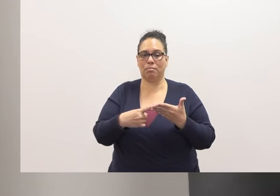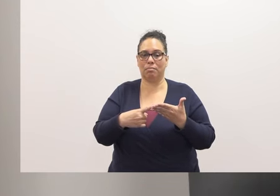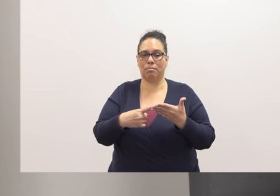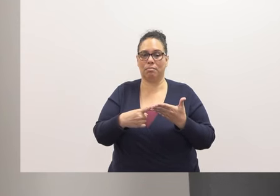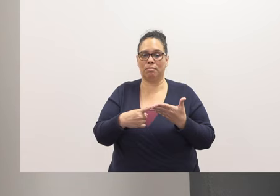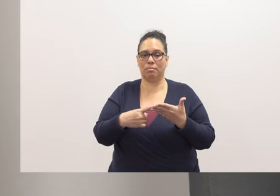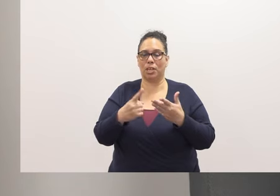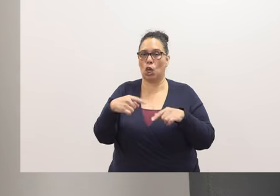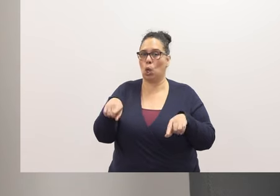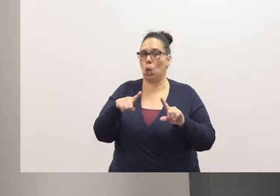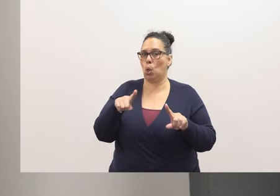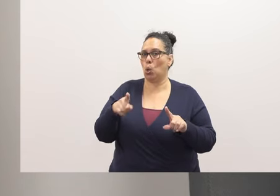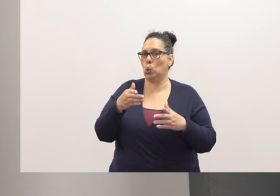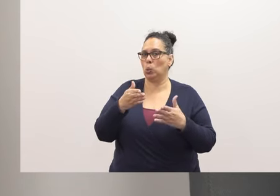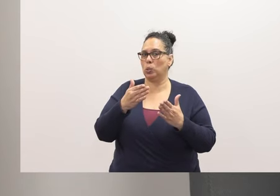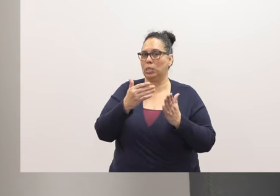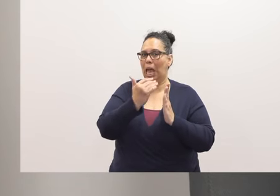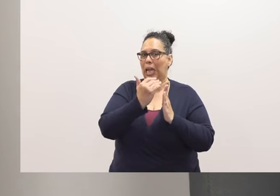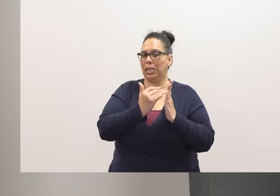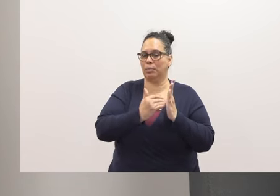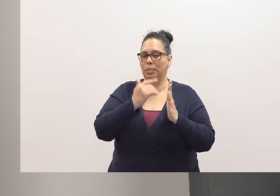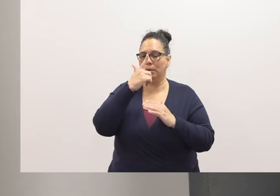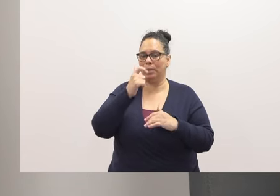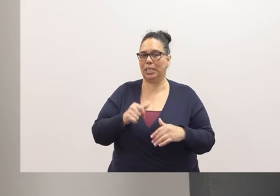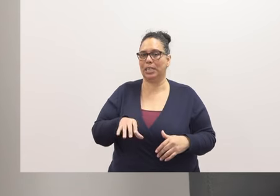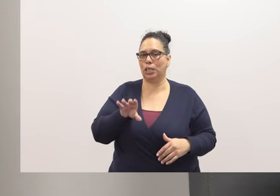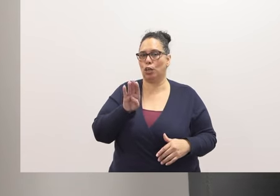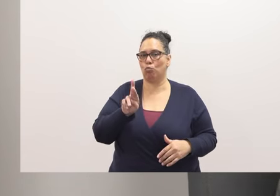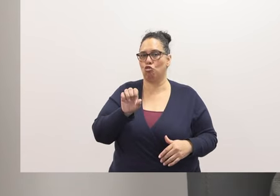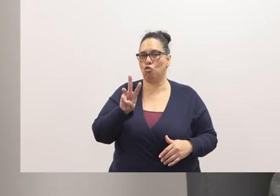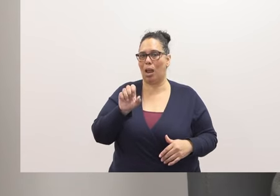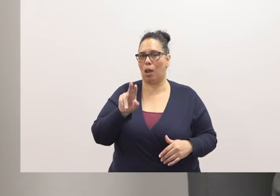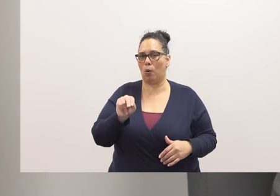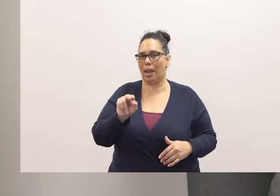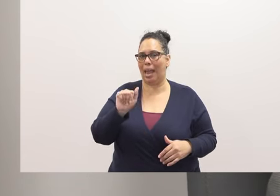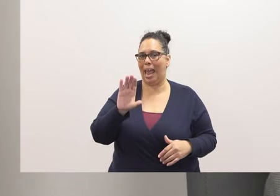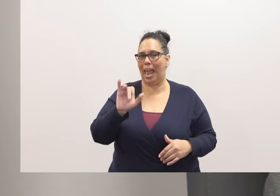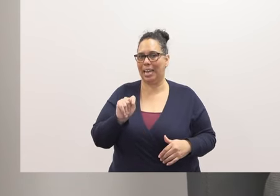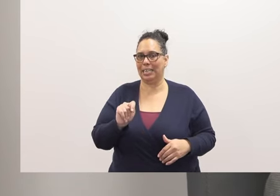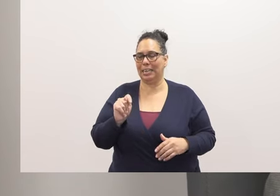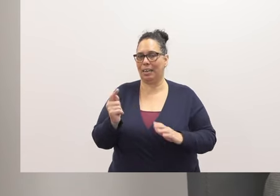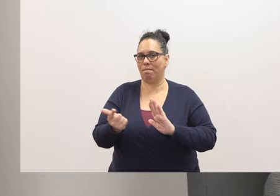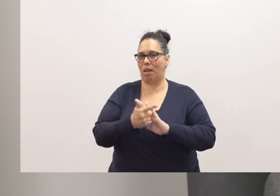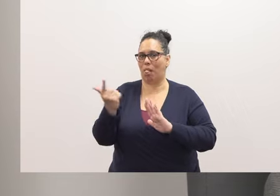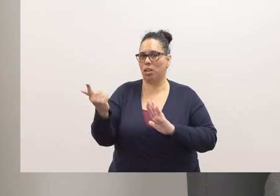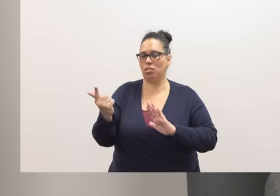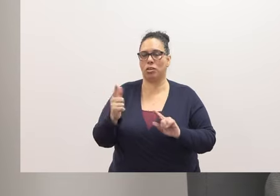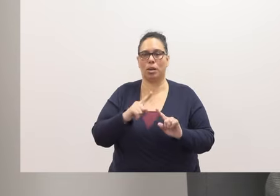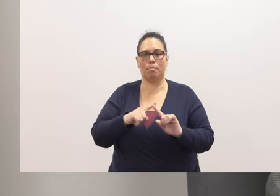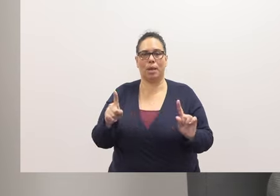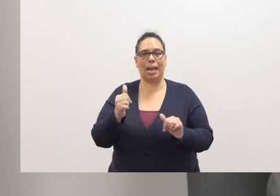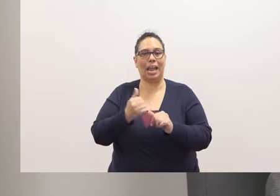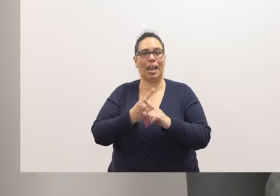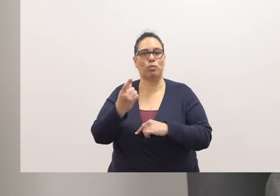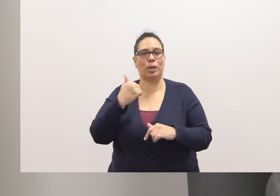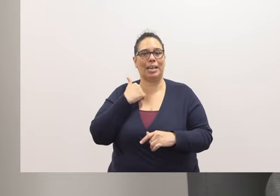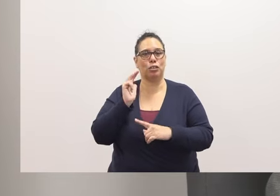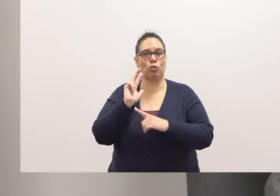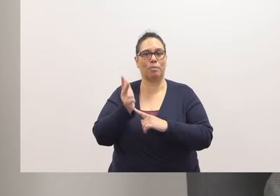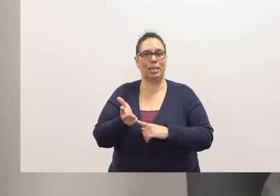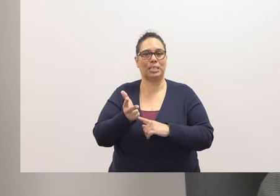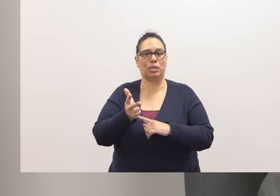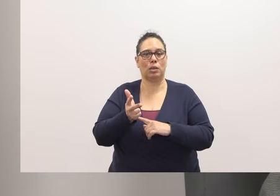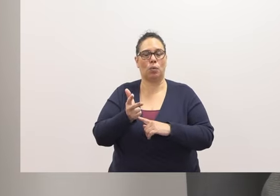because of the because that would be a Brown Act violation. But I'll just remind everybody they have 3 minutes. We have quite a long